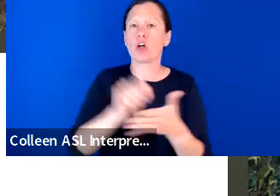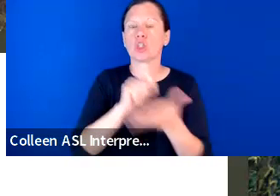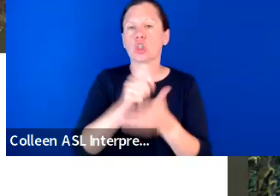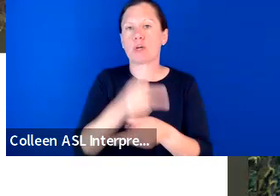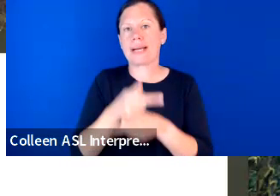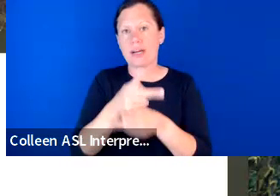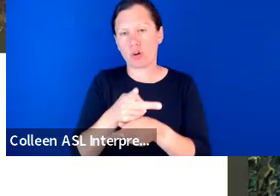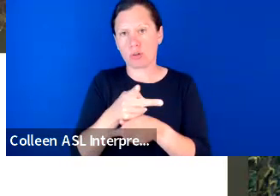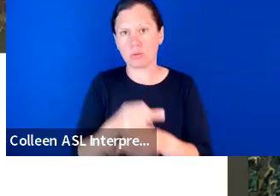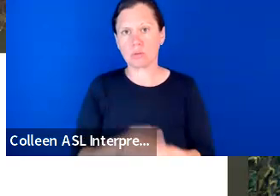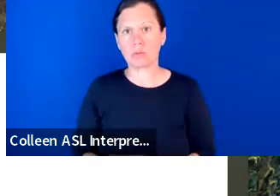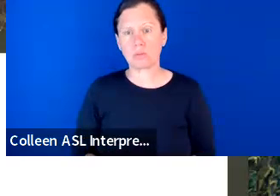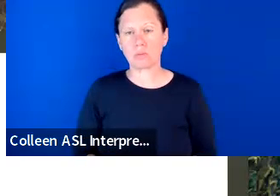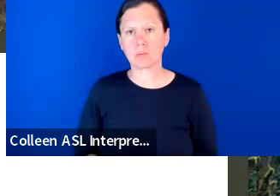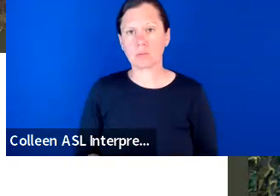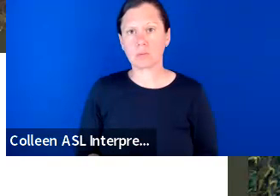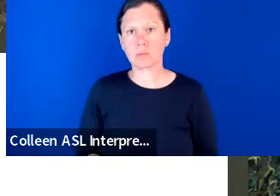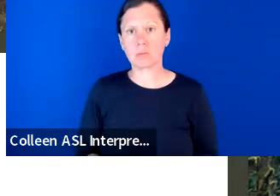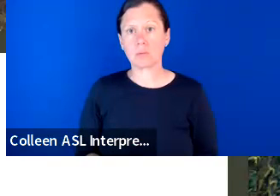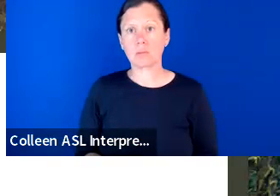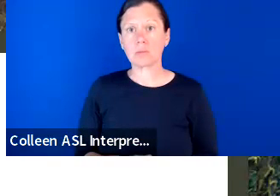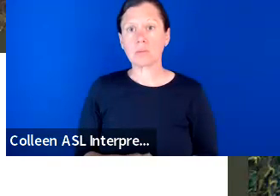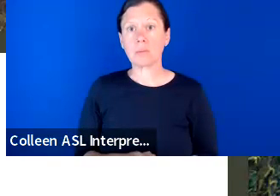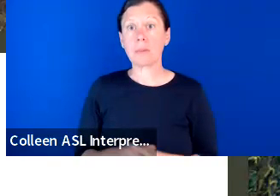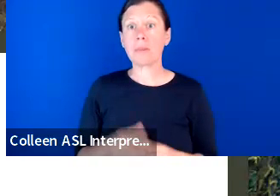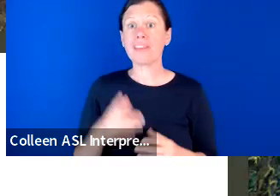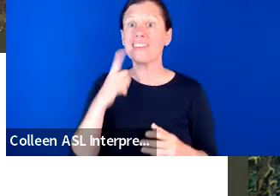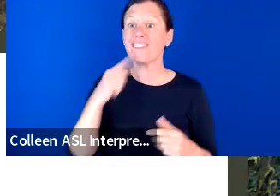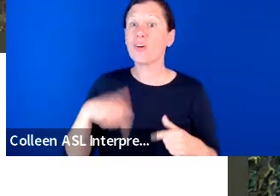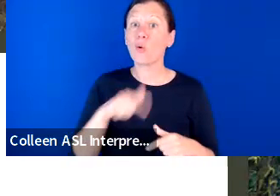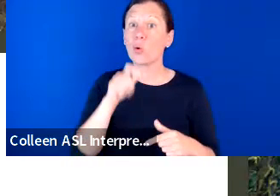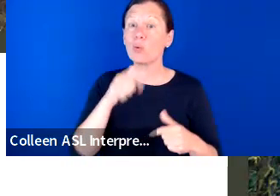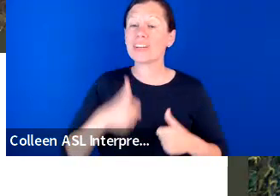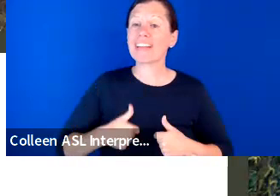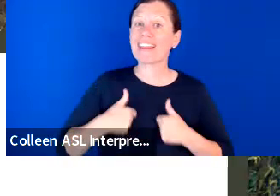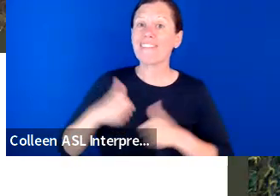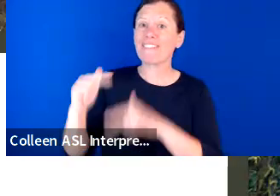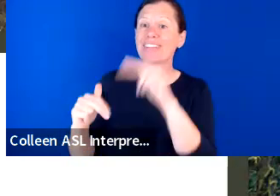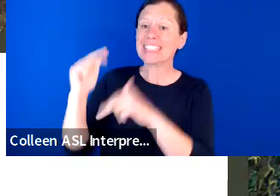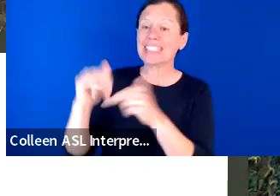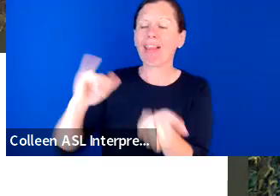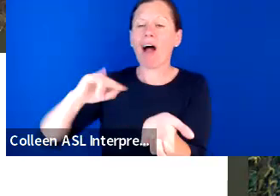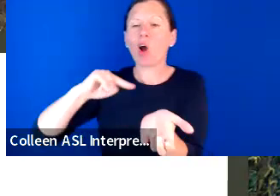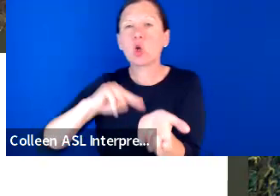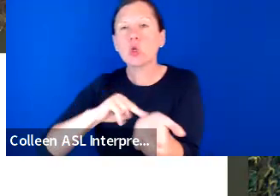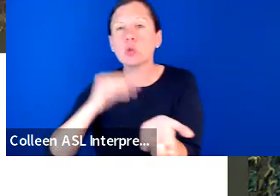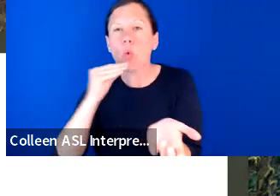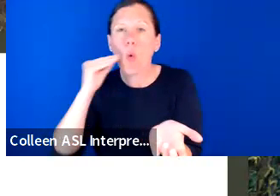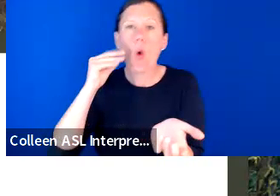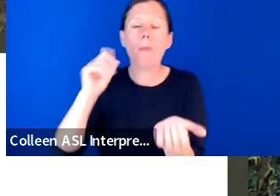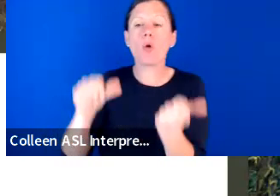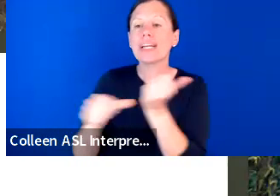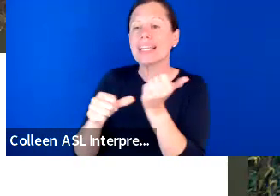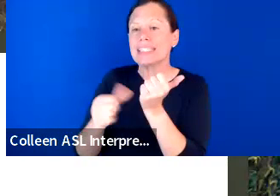think of it as care in a residential setting, like a nursing home or assisted living, but it can also include care in the